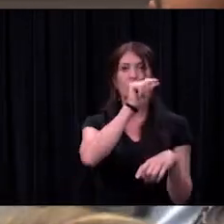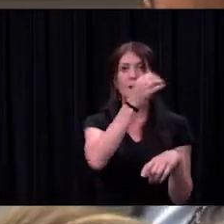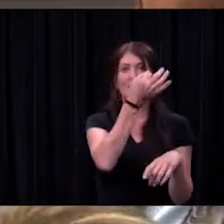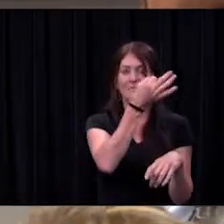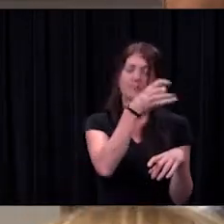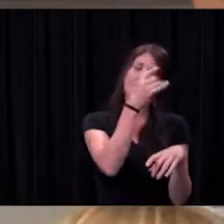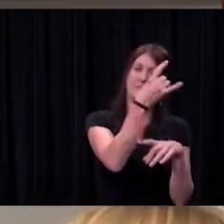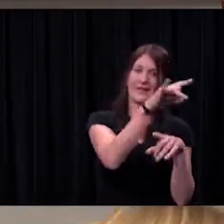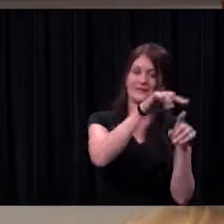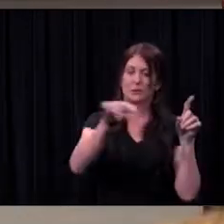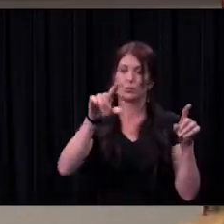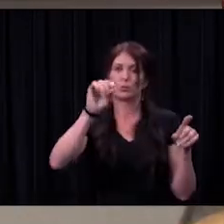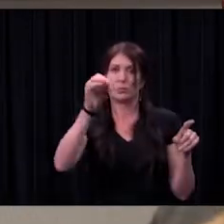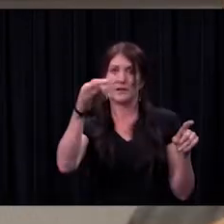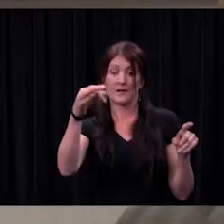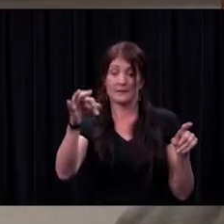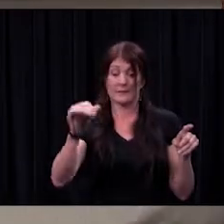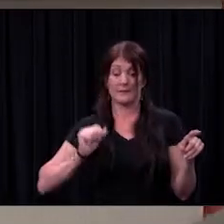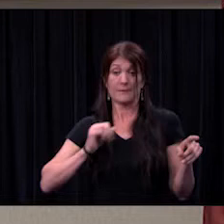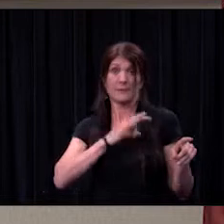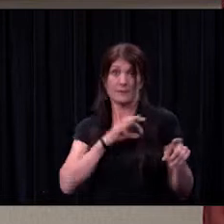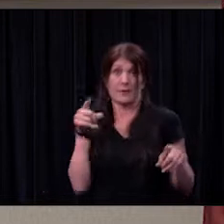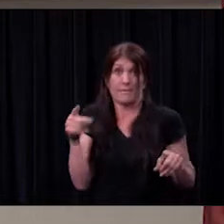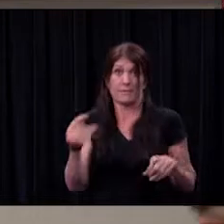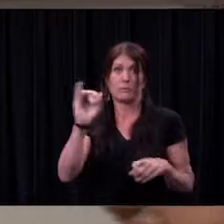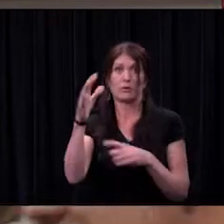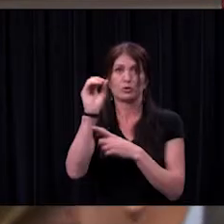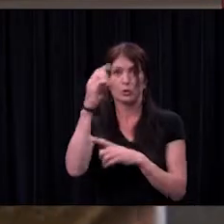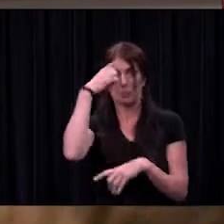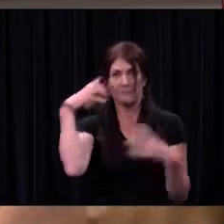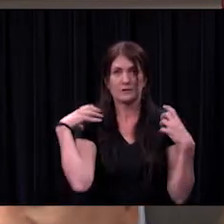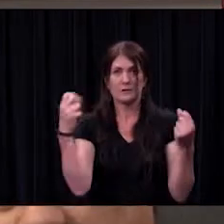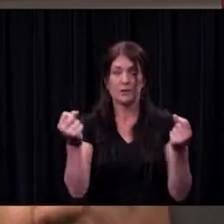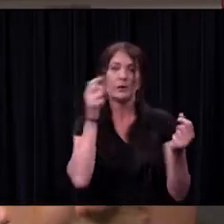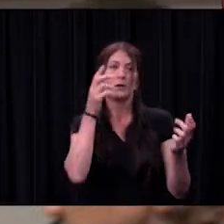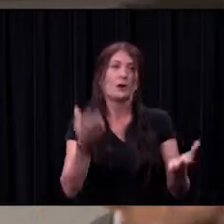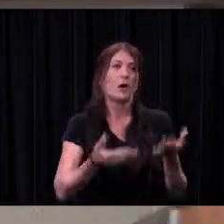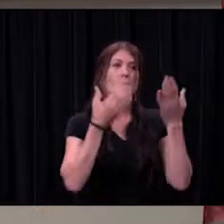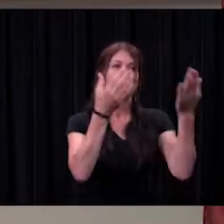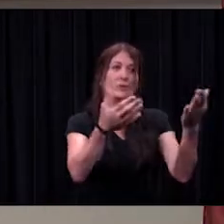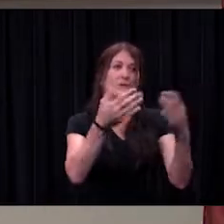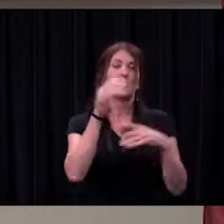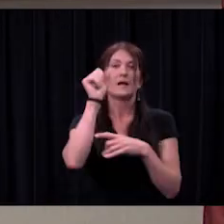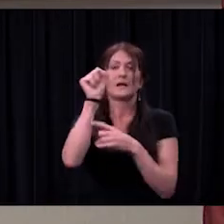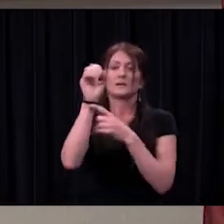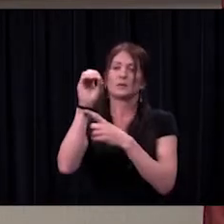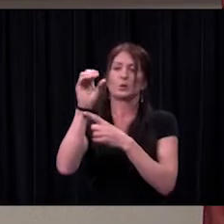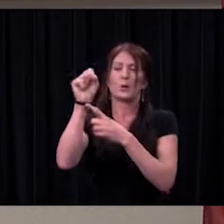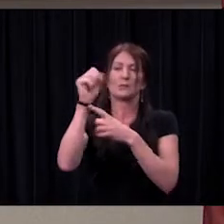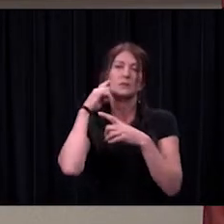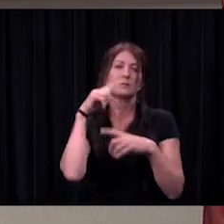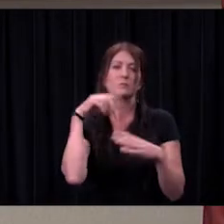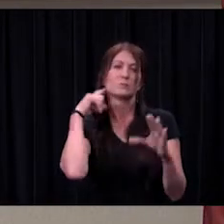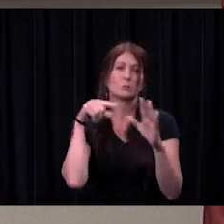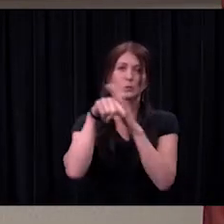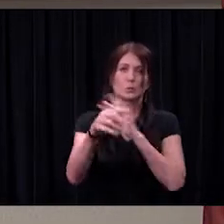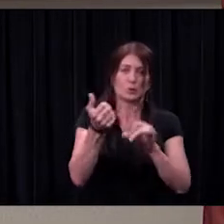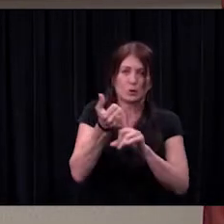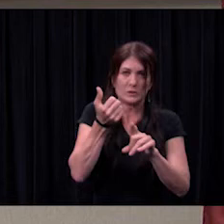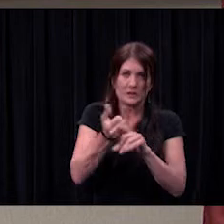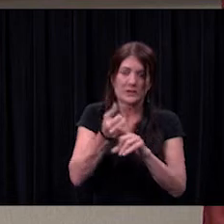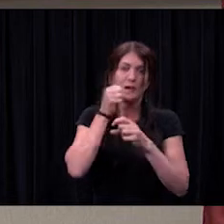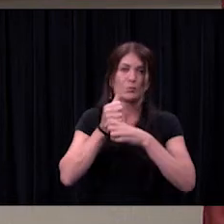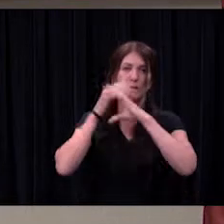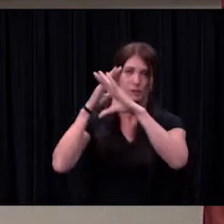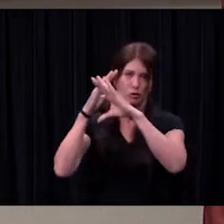from Johnson County Mental Health has provided therapists for the district's high school SOS suicide prevention program implementation,